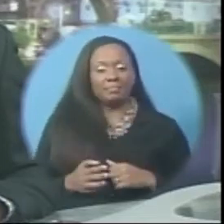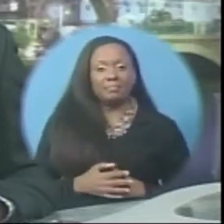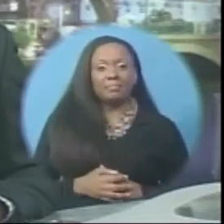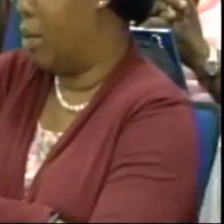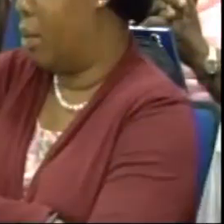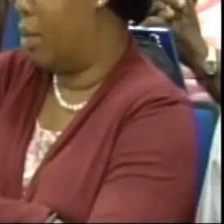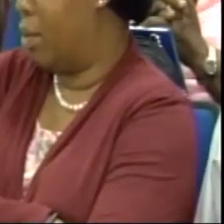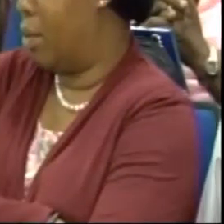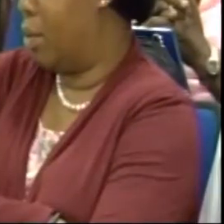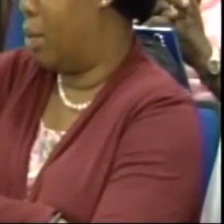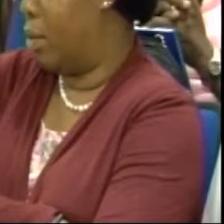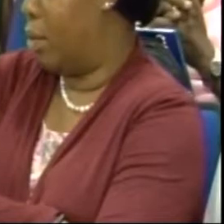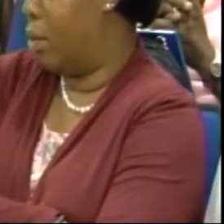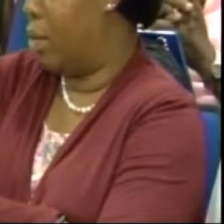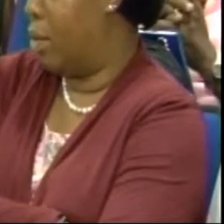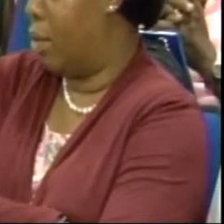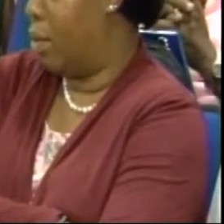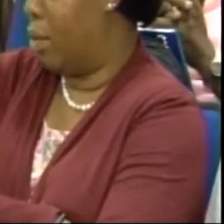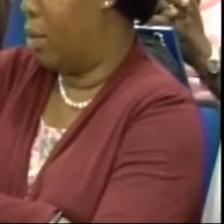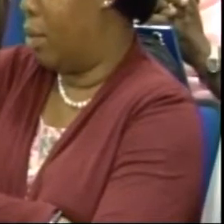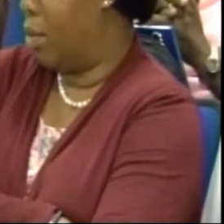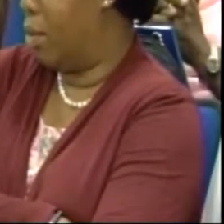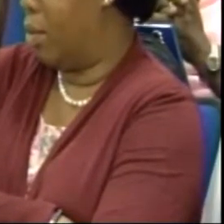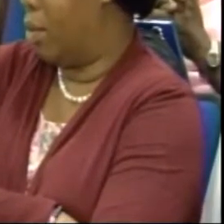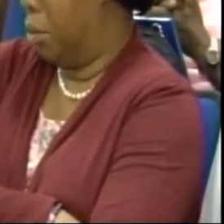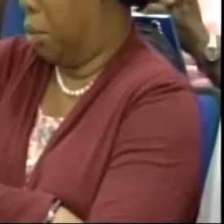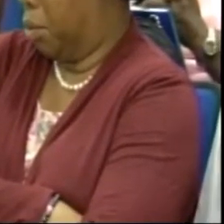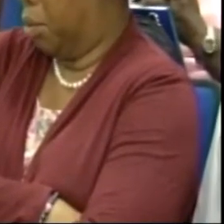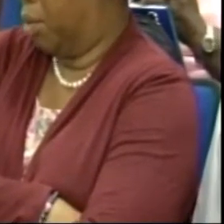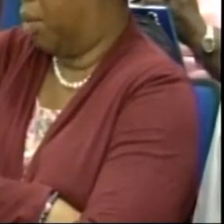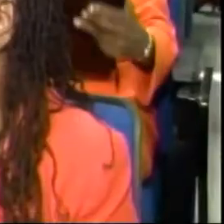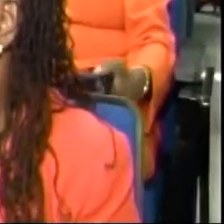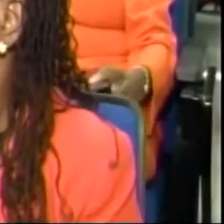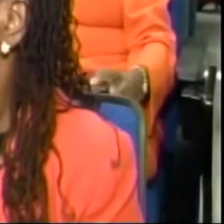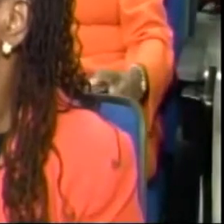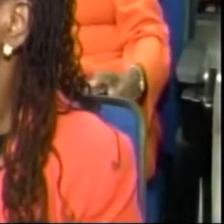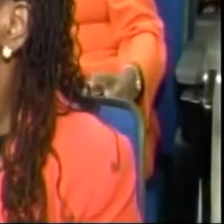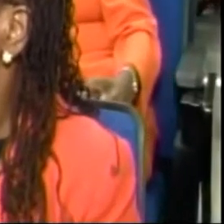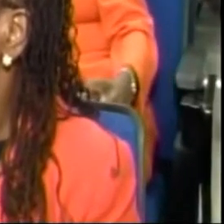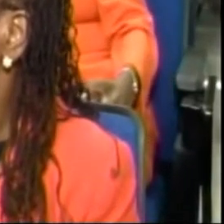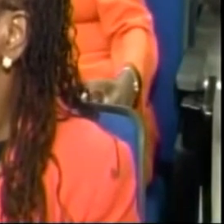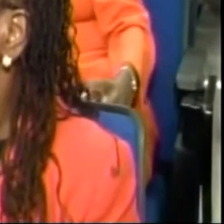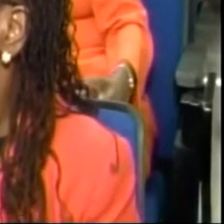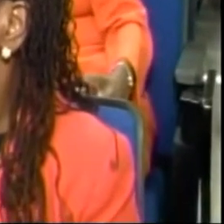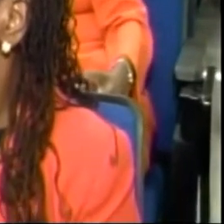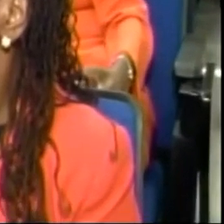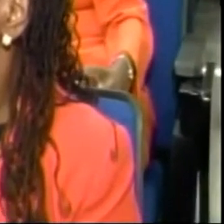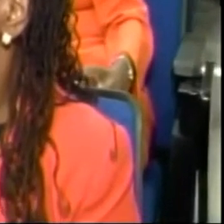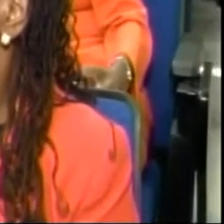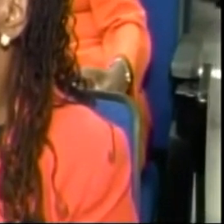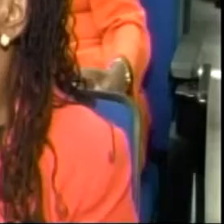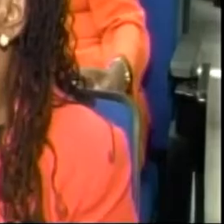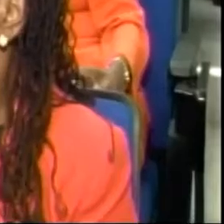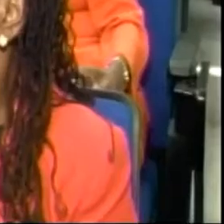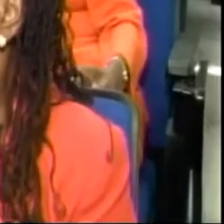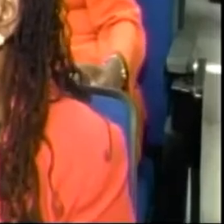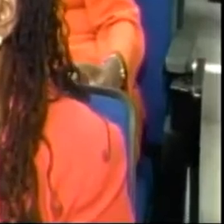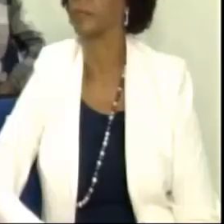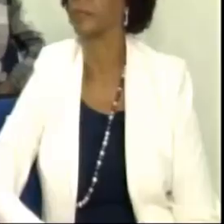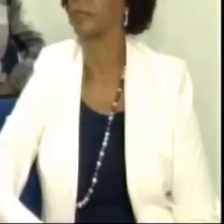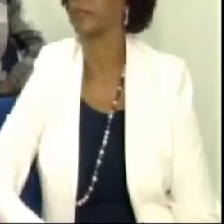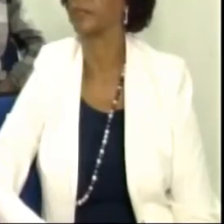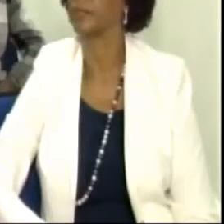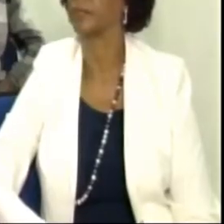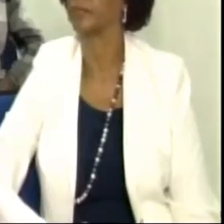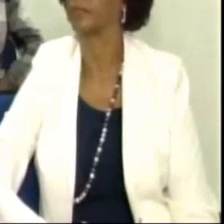Effectiveness Plans and Project Schools, also known as STEPS, was officially launched this morning at the Erdeston Teachers Training College. While it